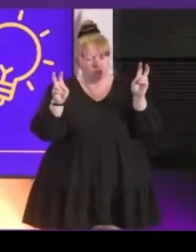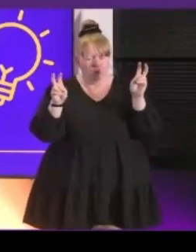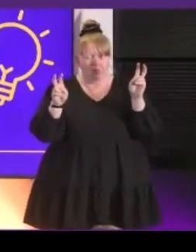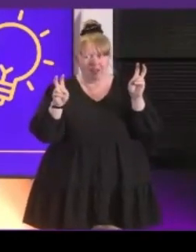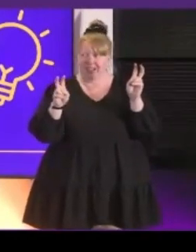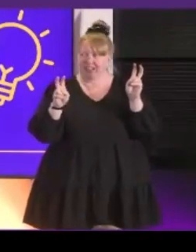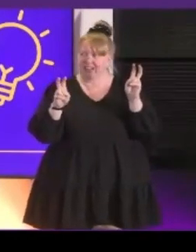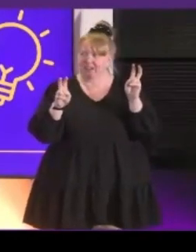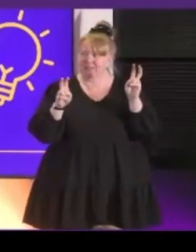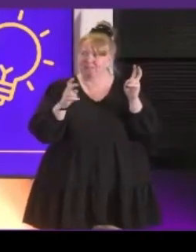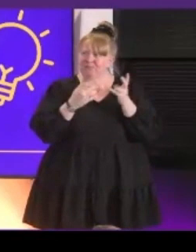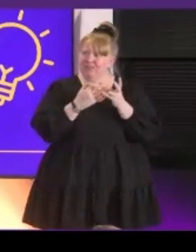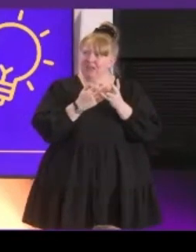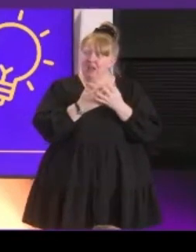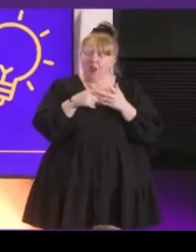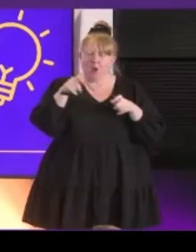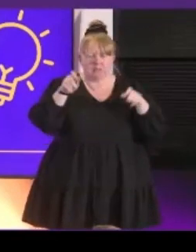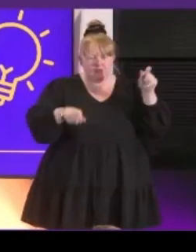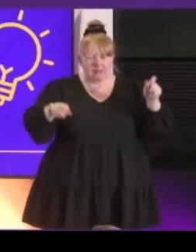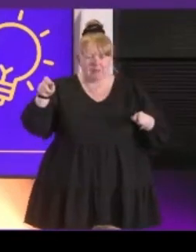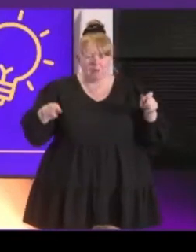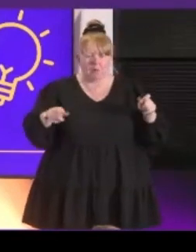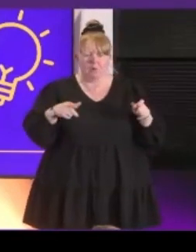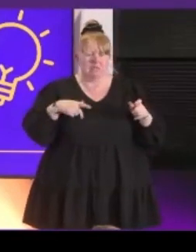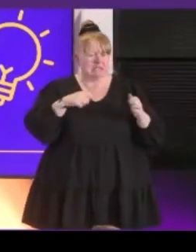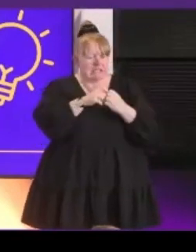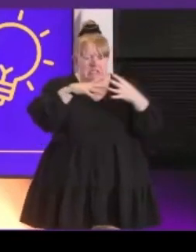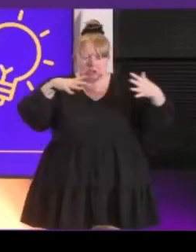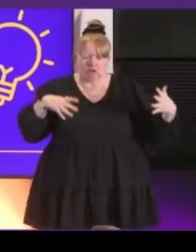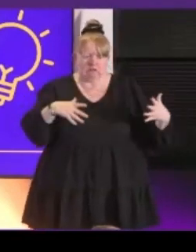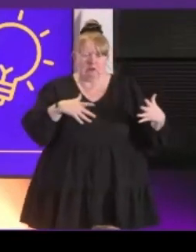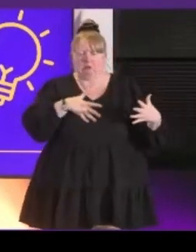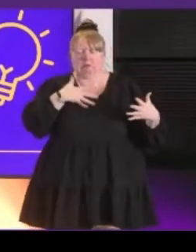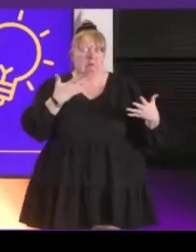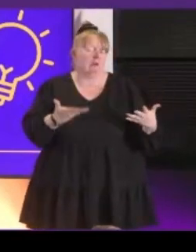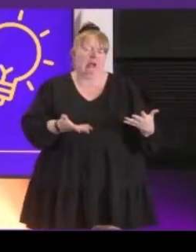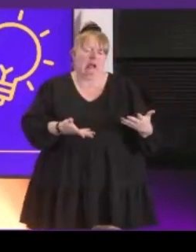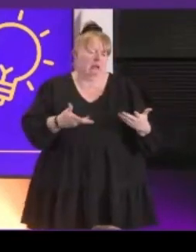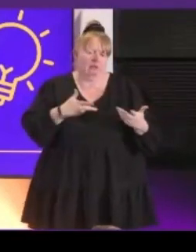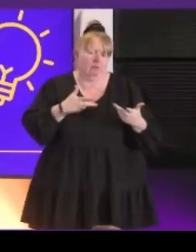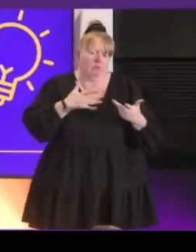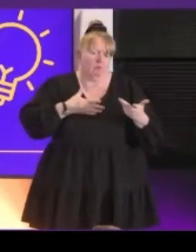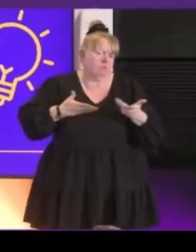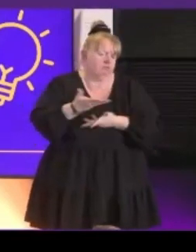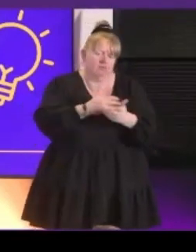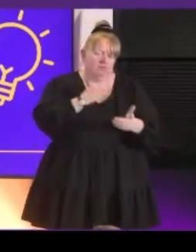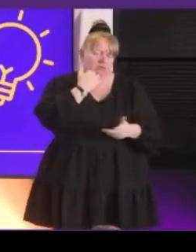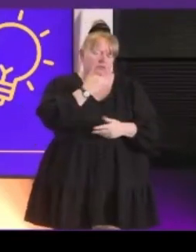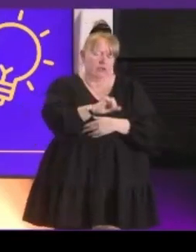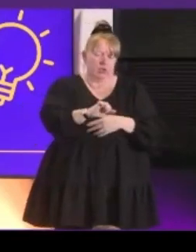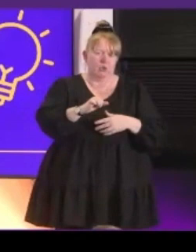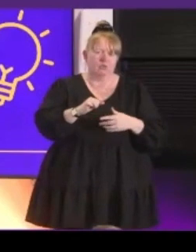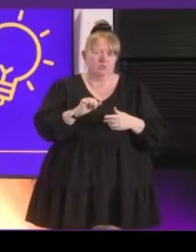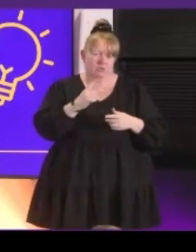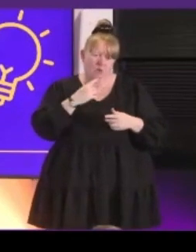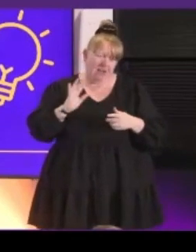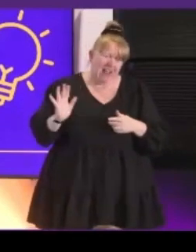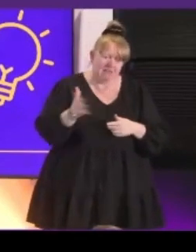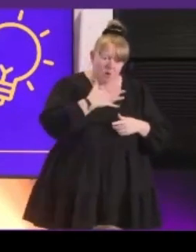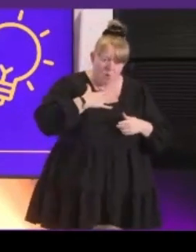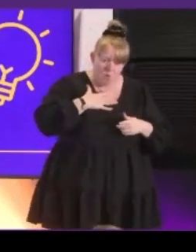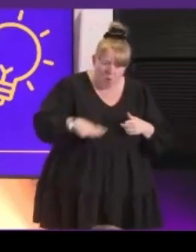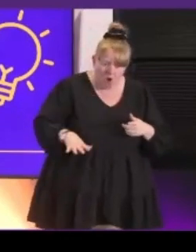people quite often were indifferent to, if I'm being entirely honest. You know, it wasn't something that everybody wanted to do willingly. There